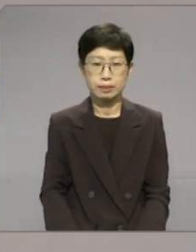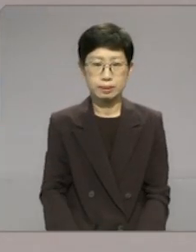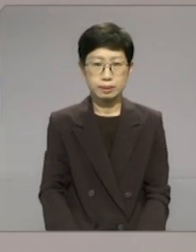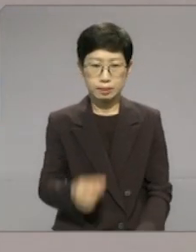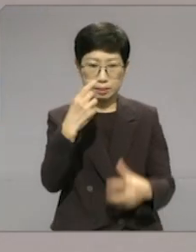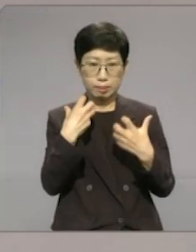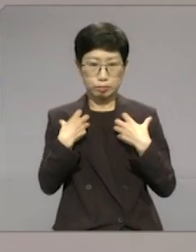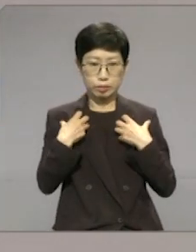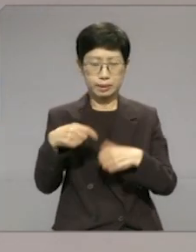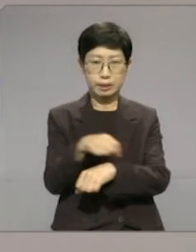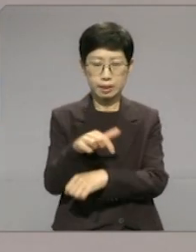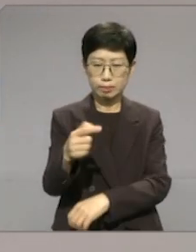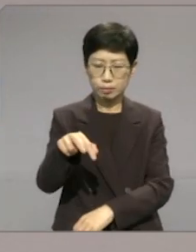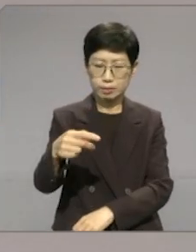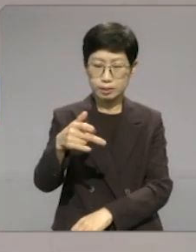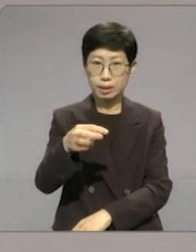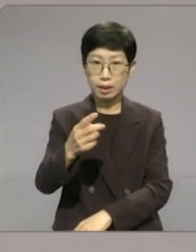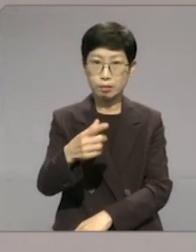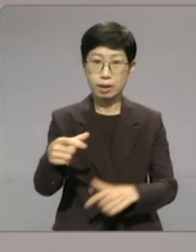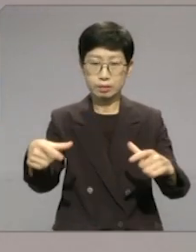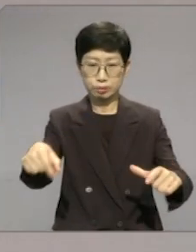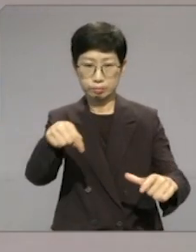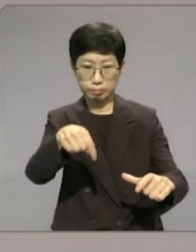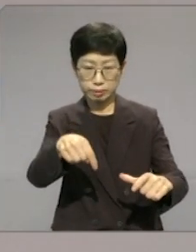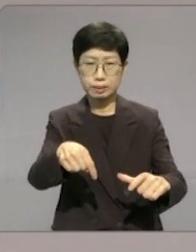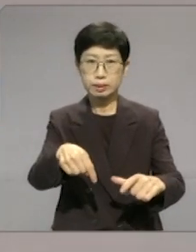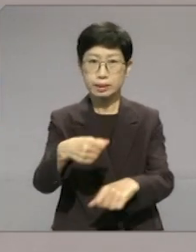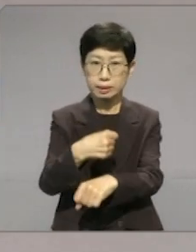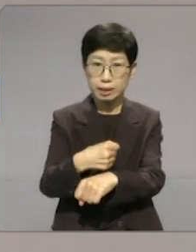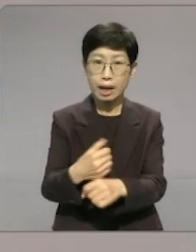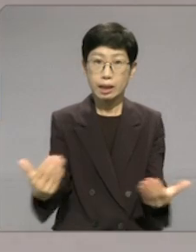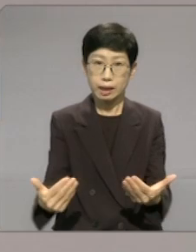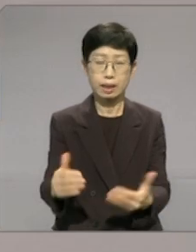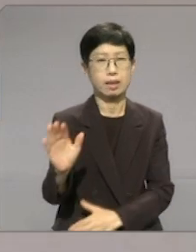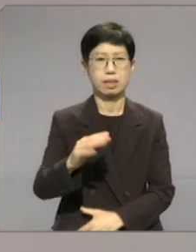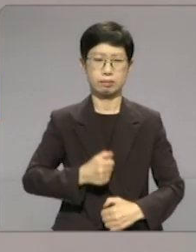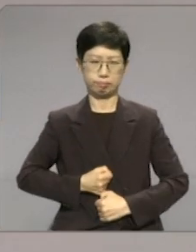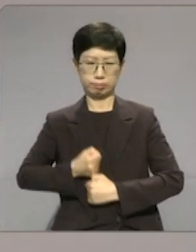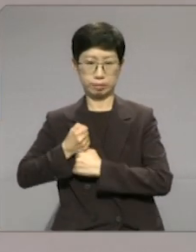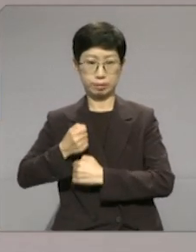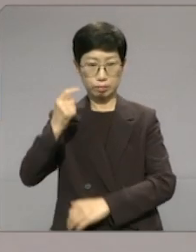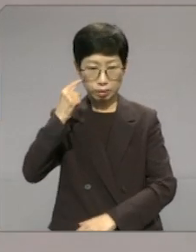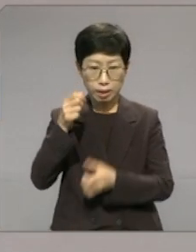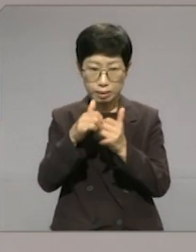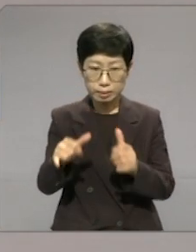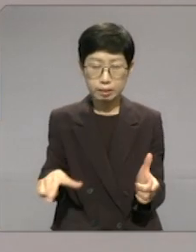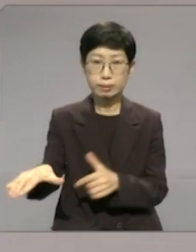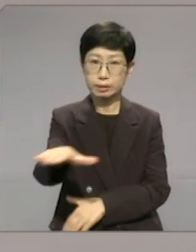done what you're supposed to be doing, in particular with respect to North Carolina. They've let those people